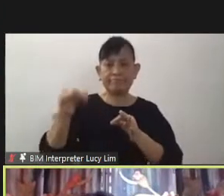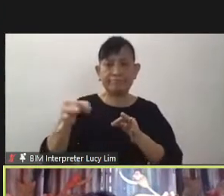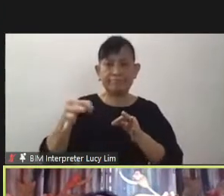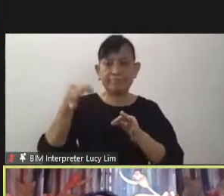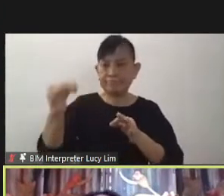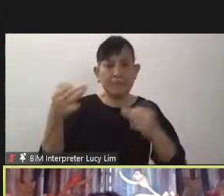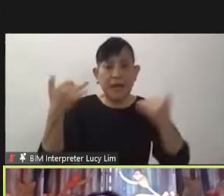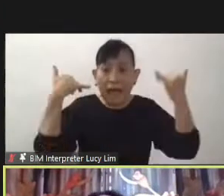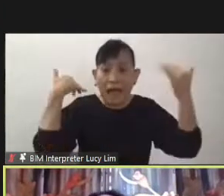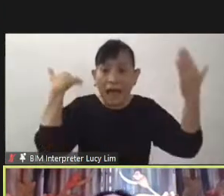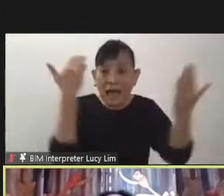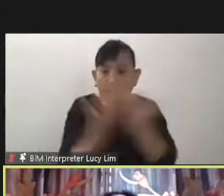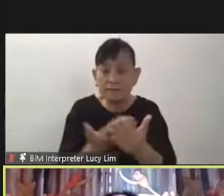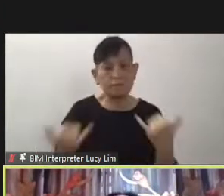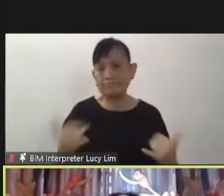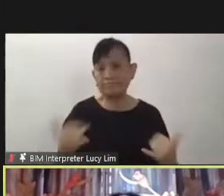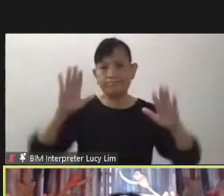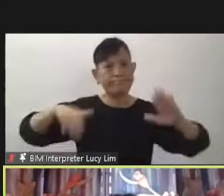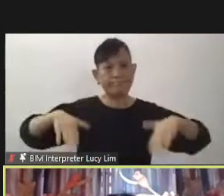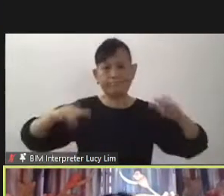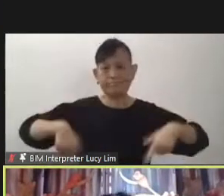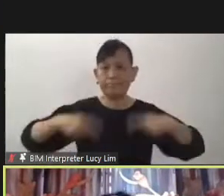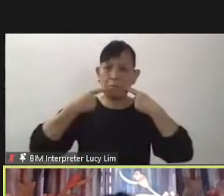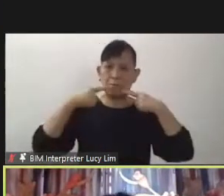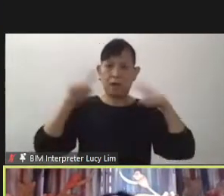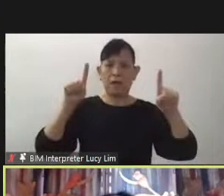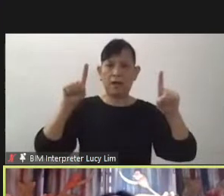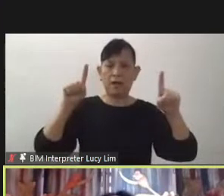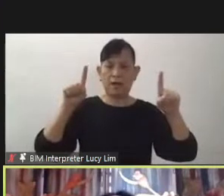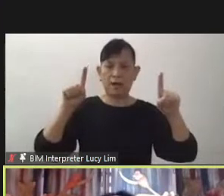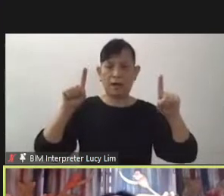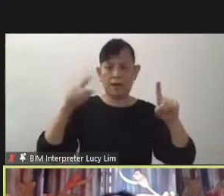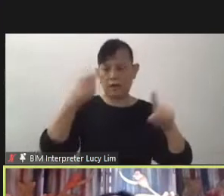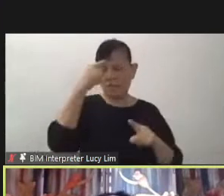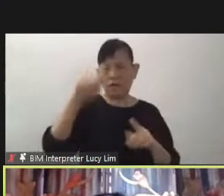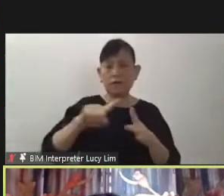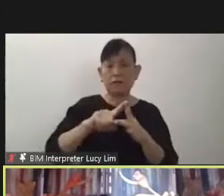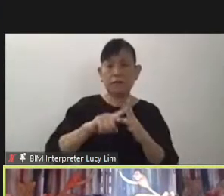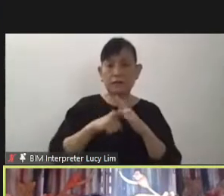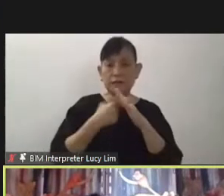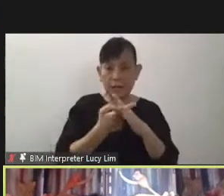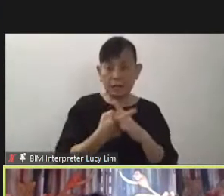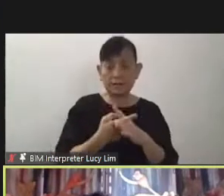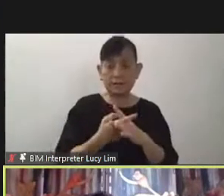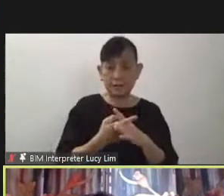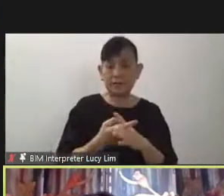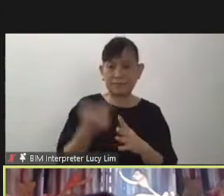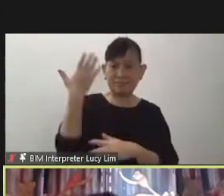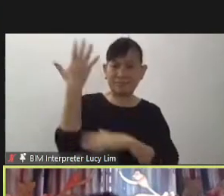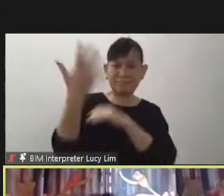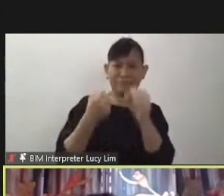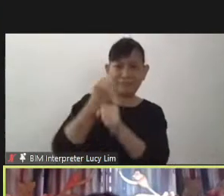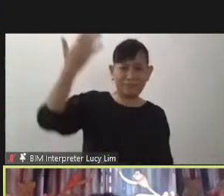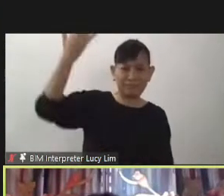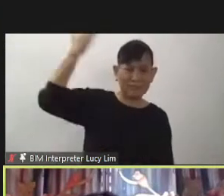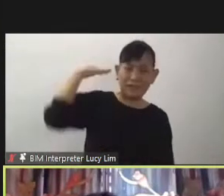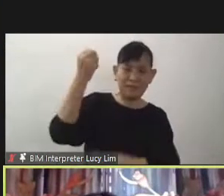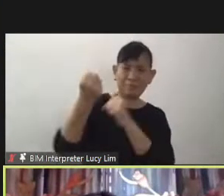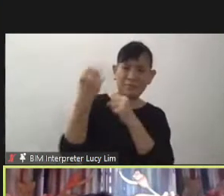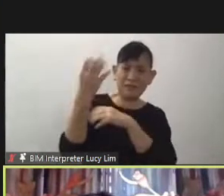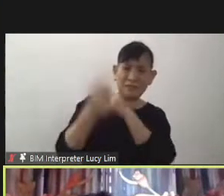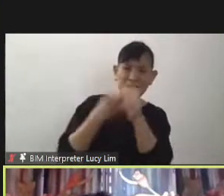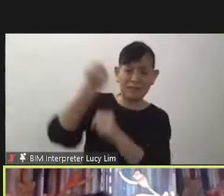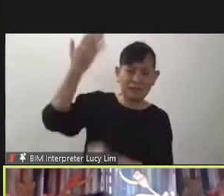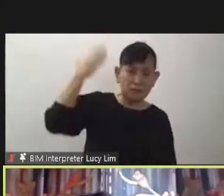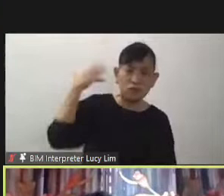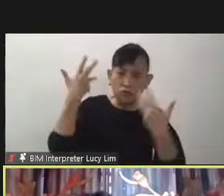been passed, which is very worrying considering the whole like starting of the sexual harassment bill was so many years ago. It is really required for us to